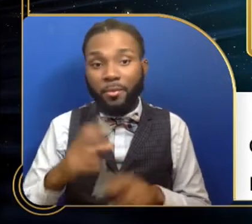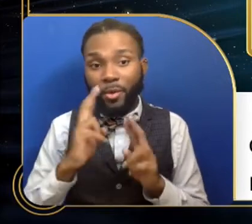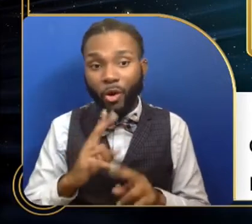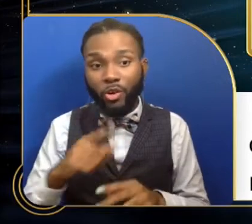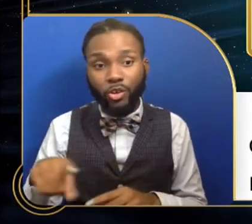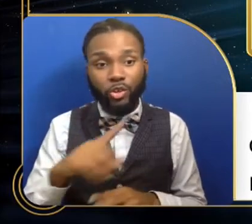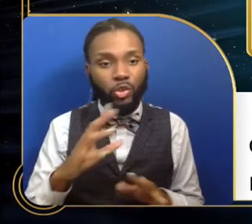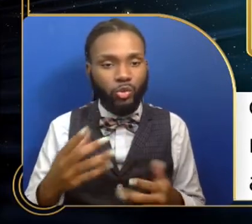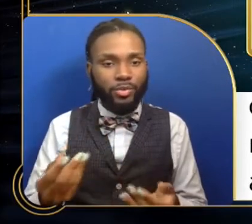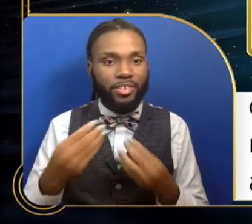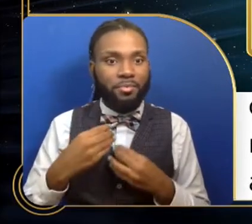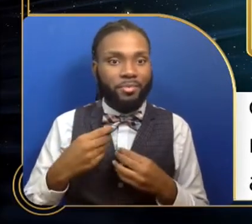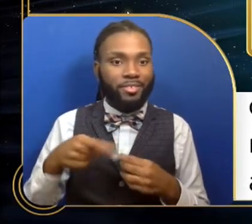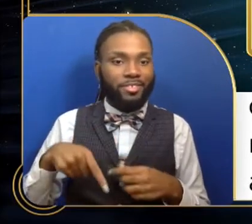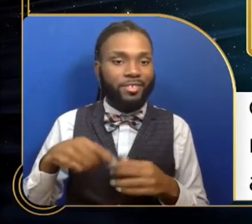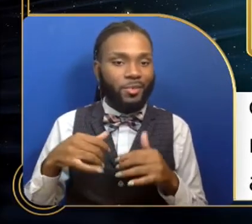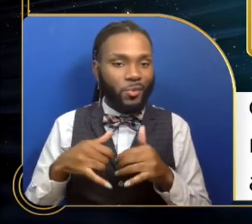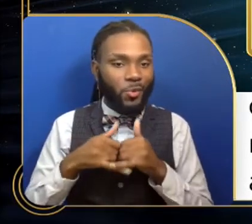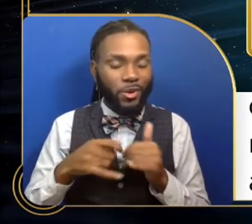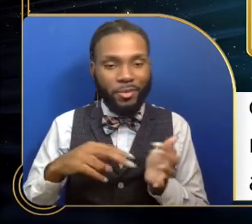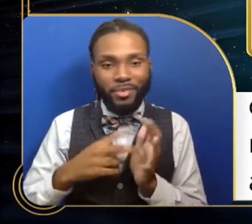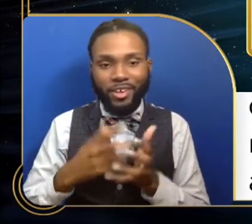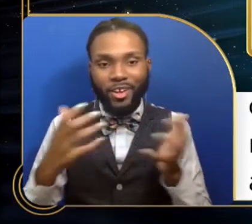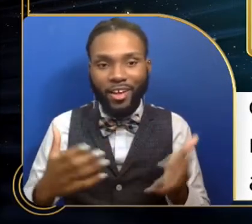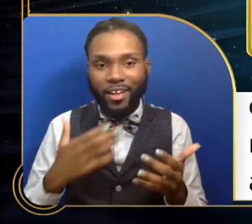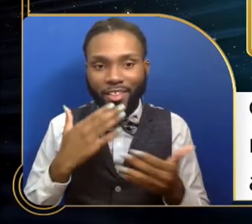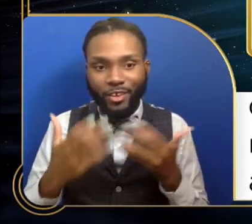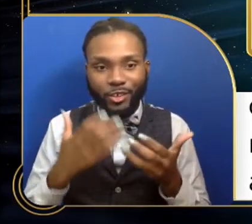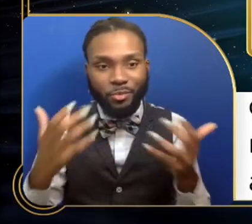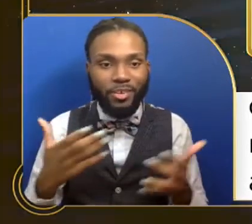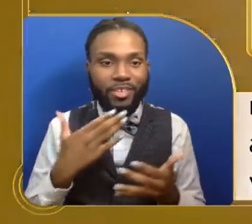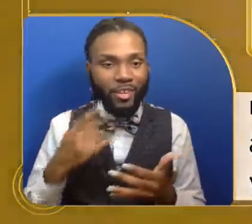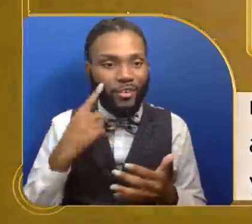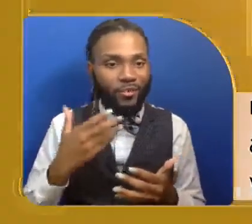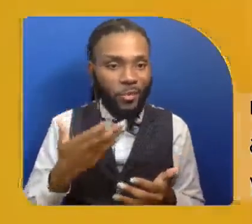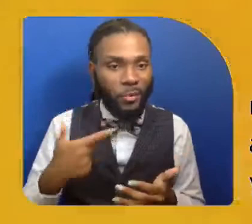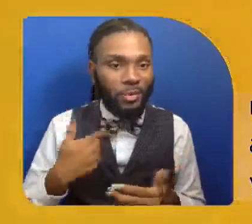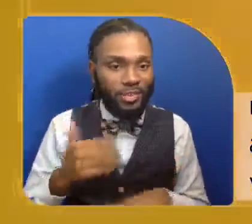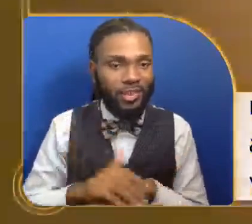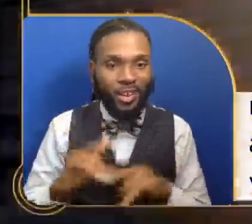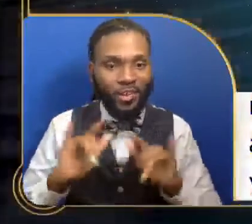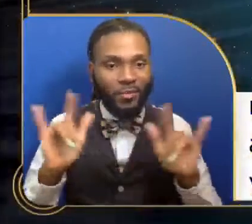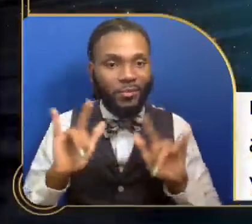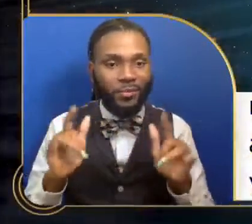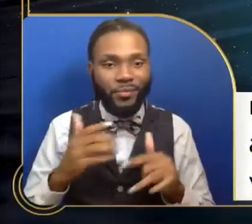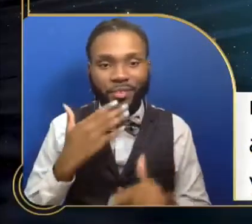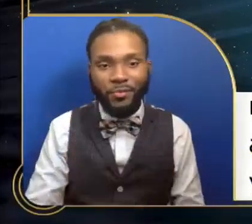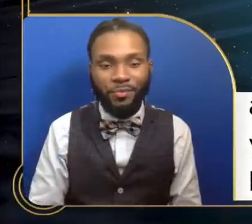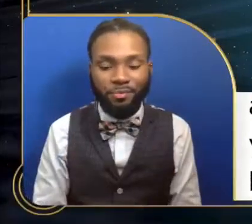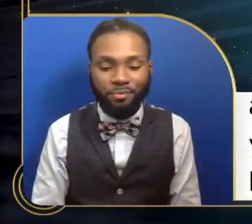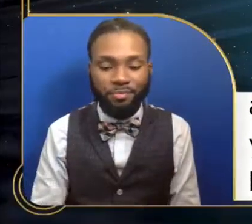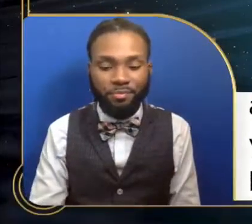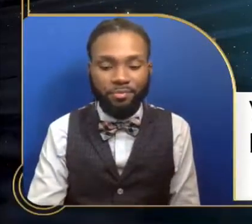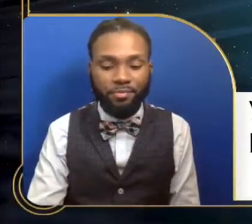me. It means so much to me. Thank you so much. Thanks for having me tonight. I love you so much. Thank you.